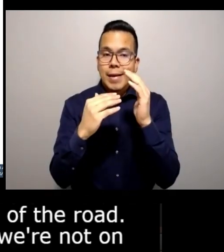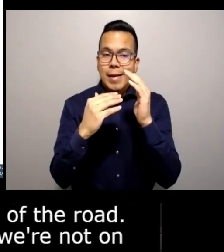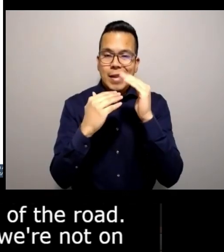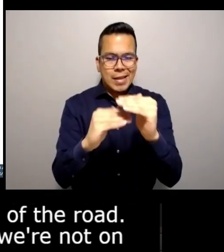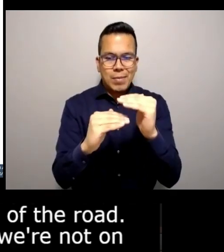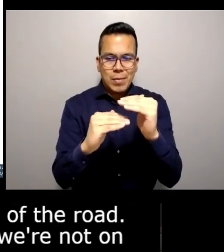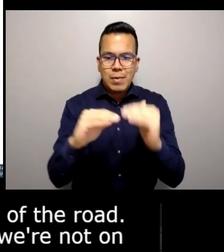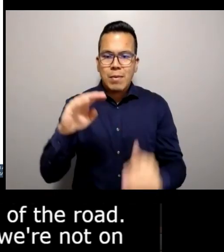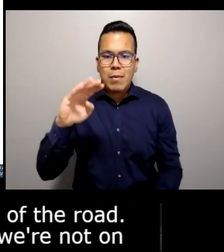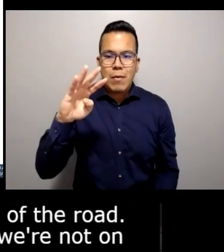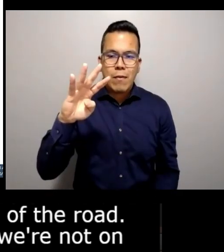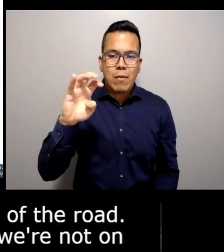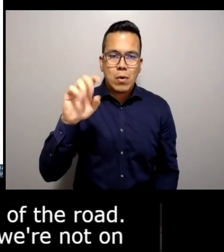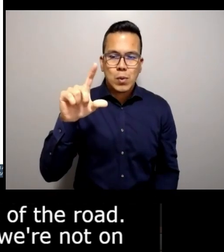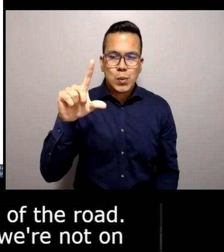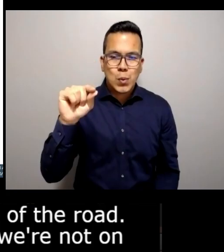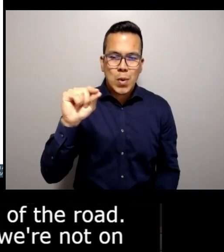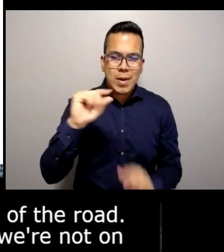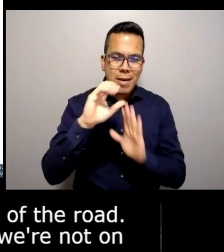mean you should use them all, but